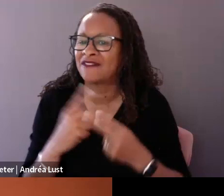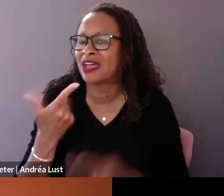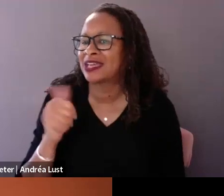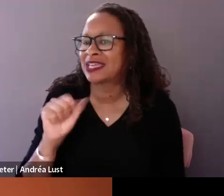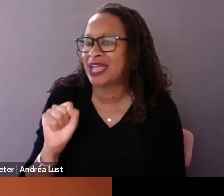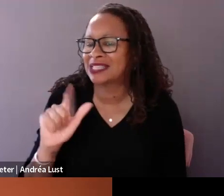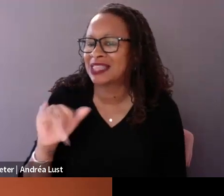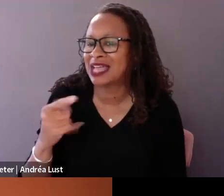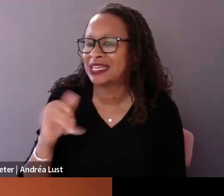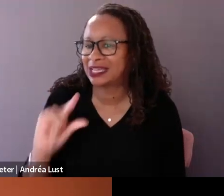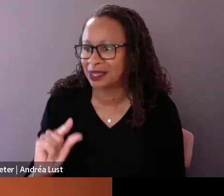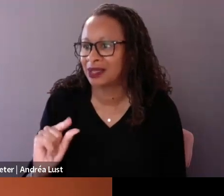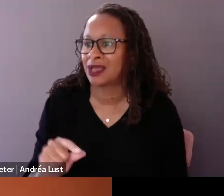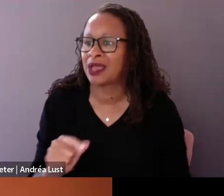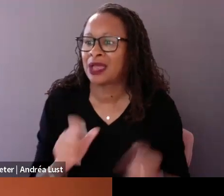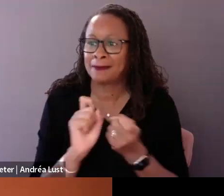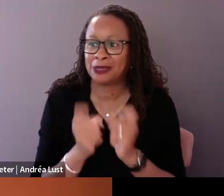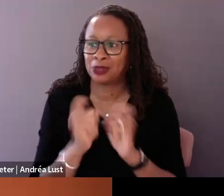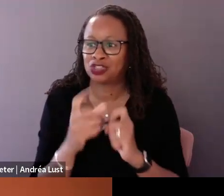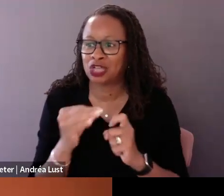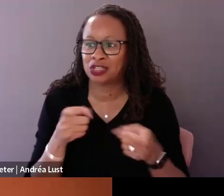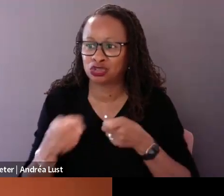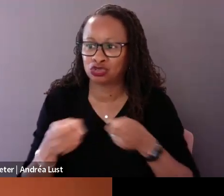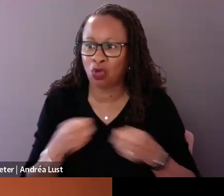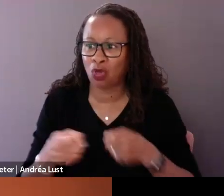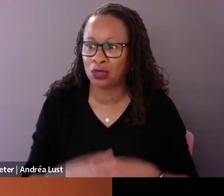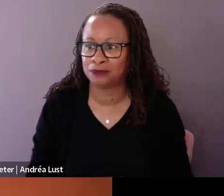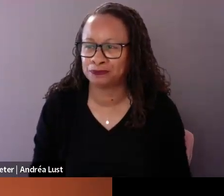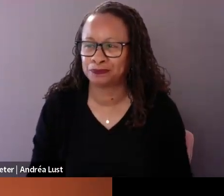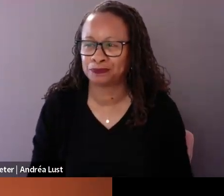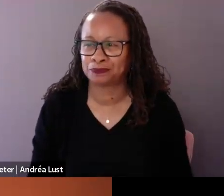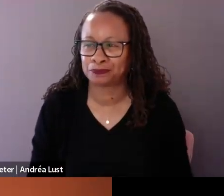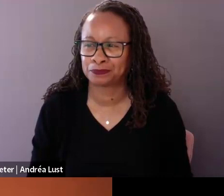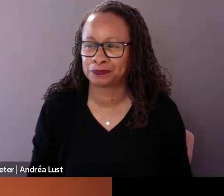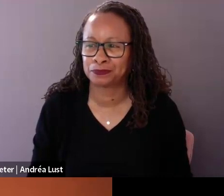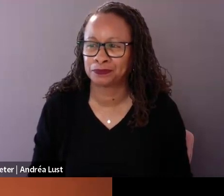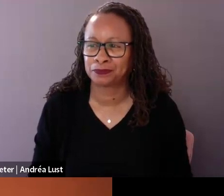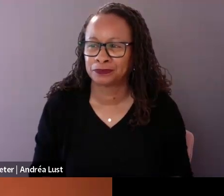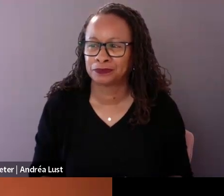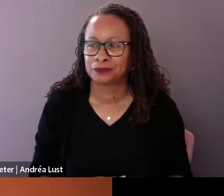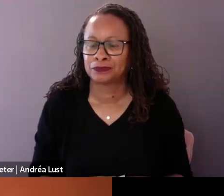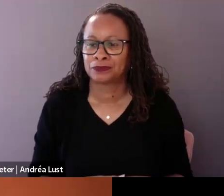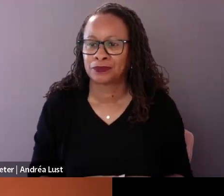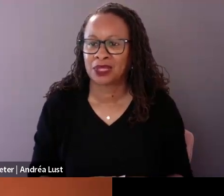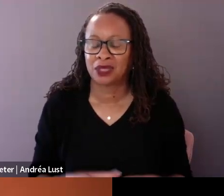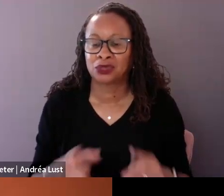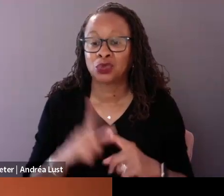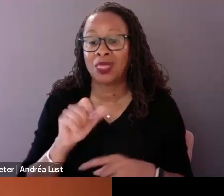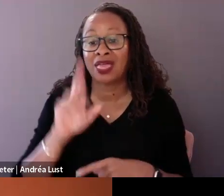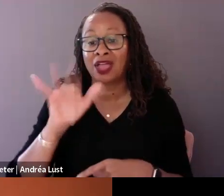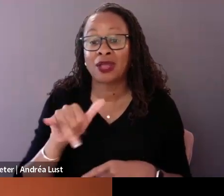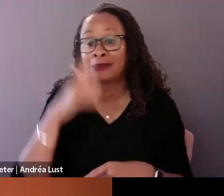manipulation and control, which was very obvious to anyone, you know, sort of listening to them. I think to Larry, though, he viewed them, because they said